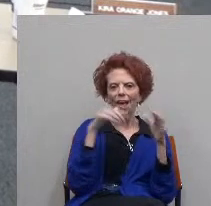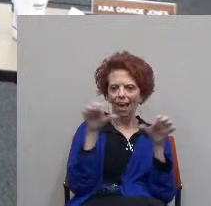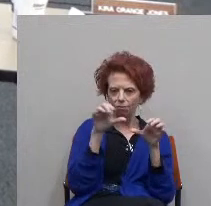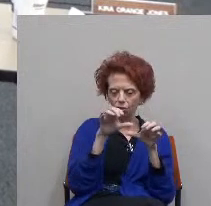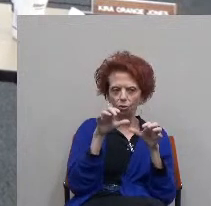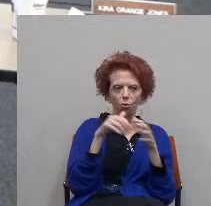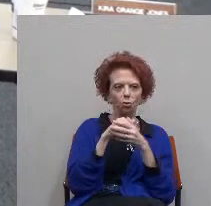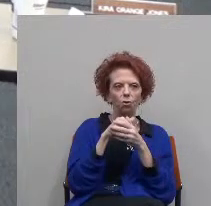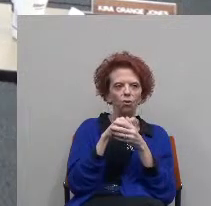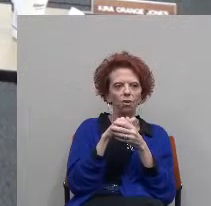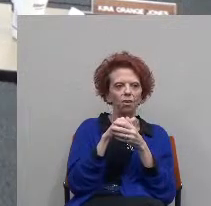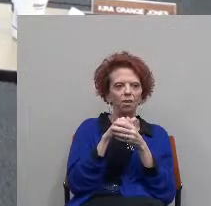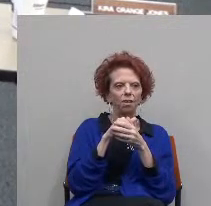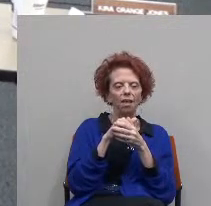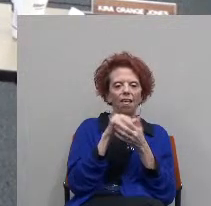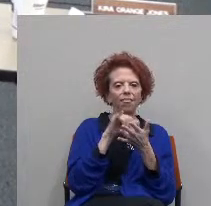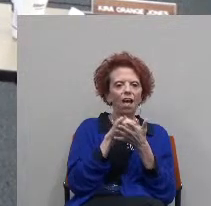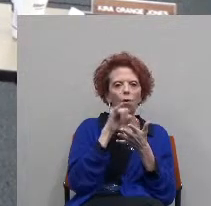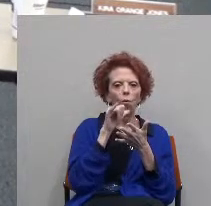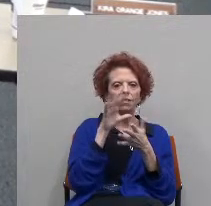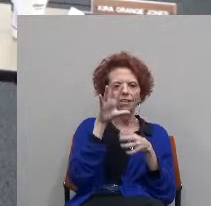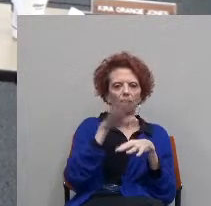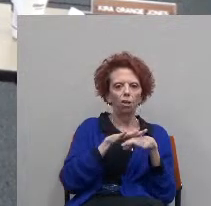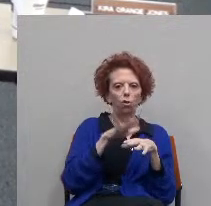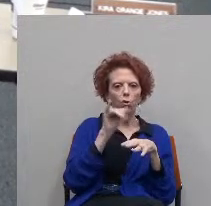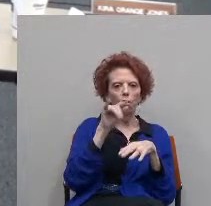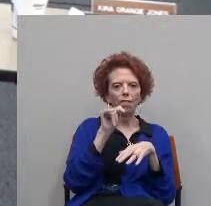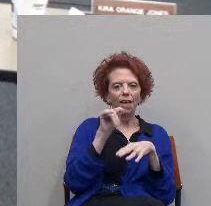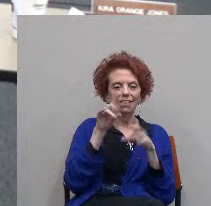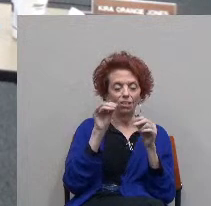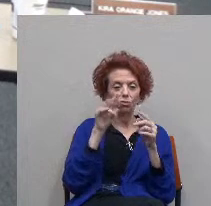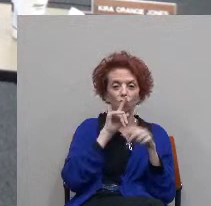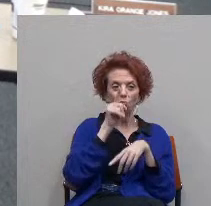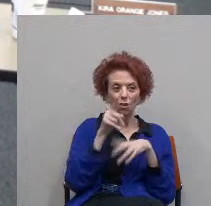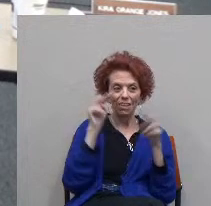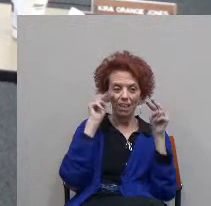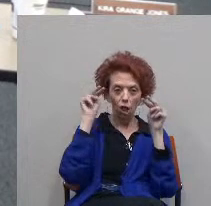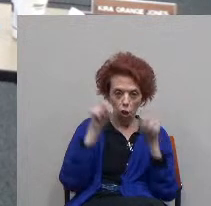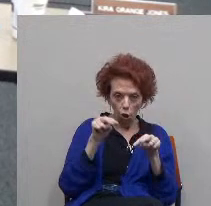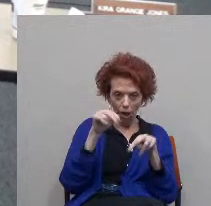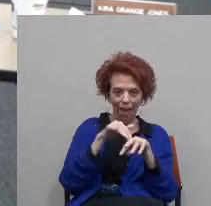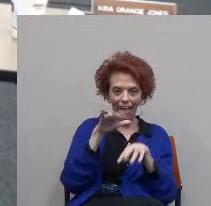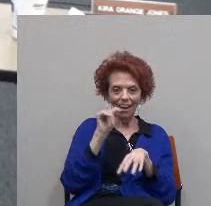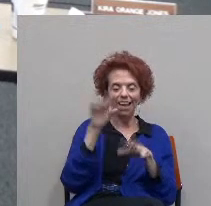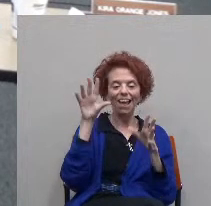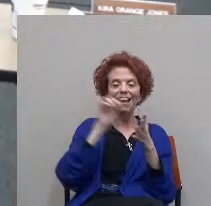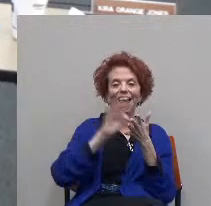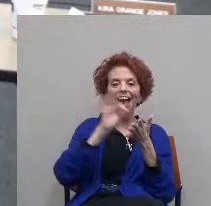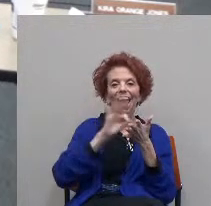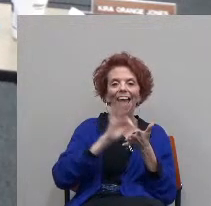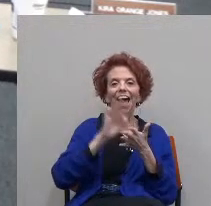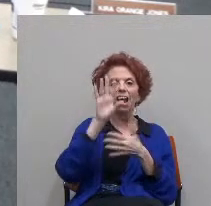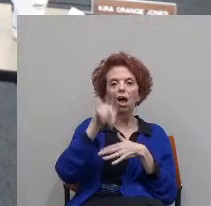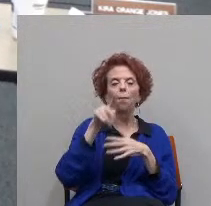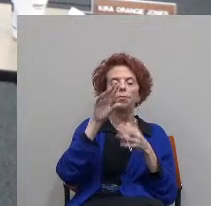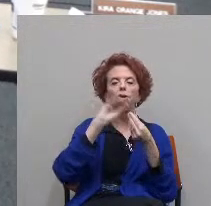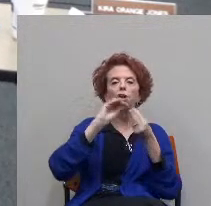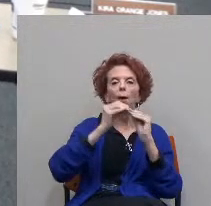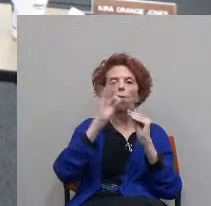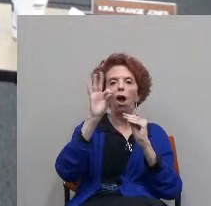that wasn't necessarily on there. Okay. We've got to really look at this and then add up the number of hours